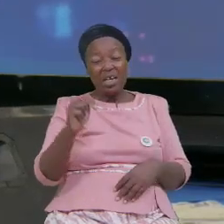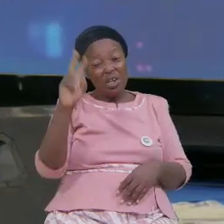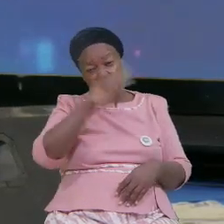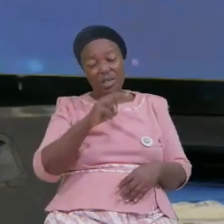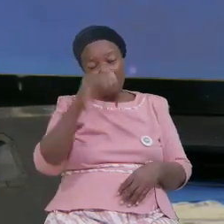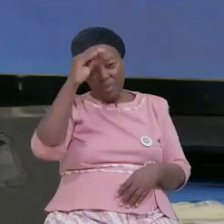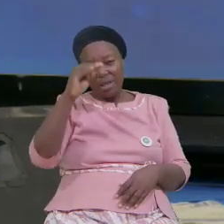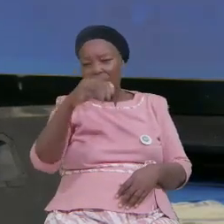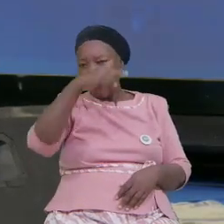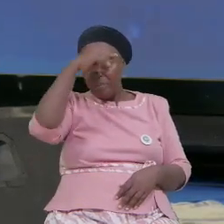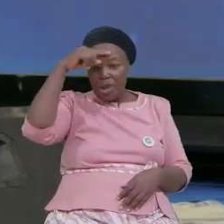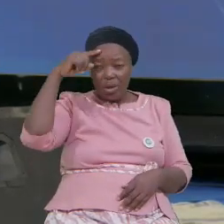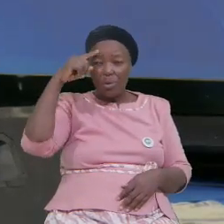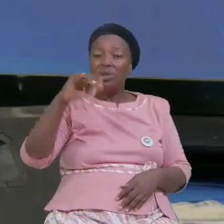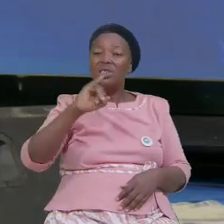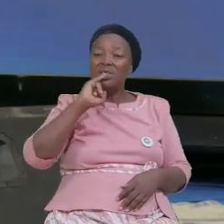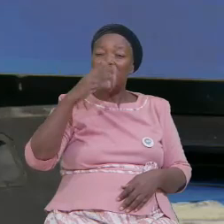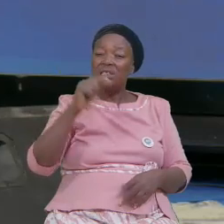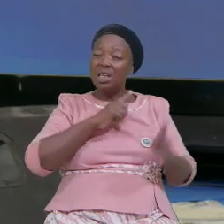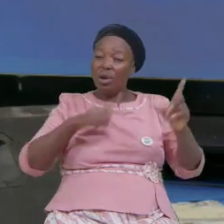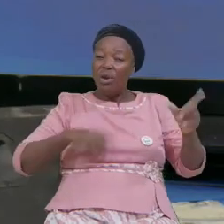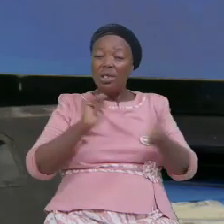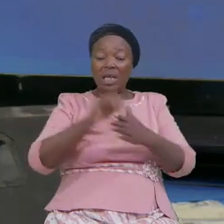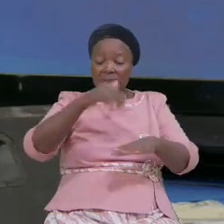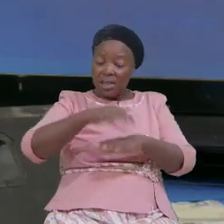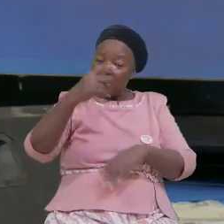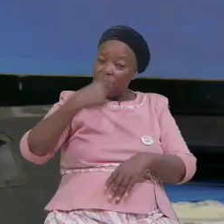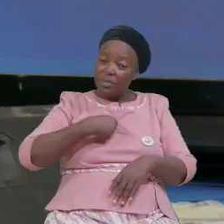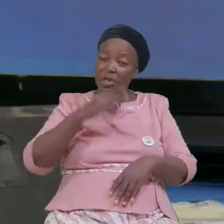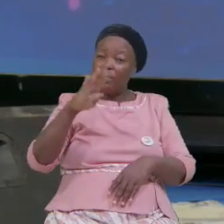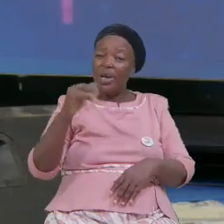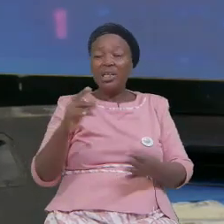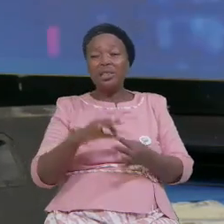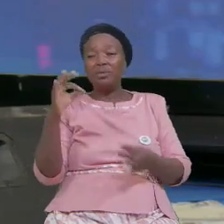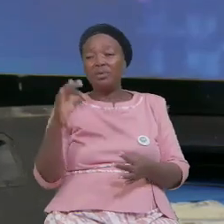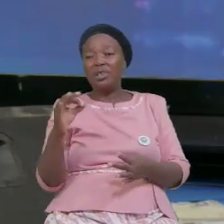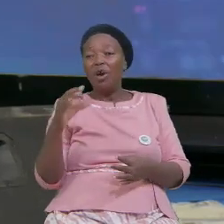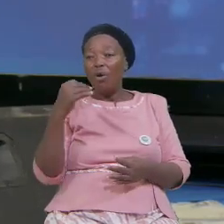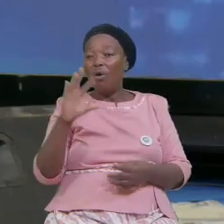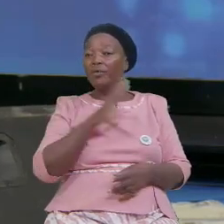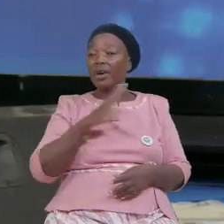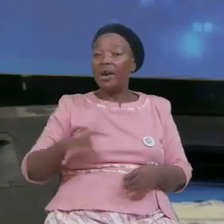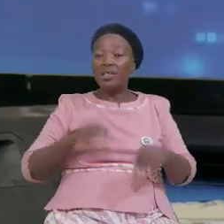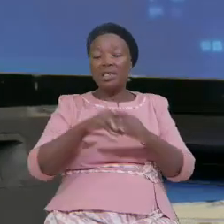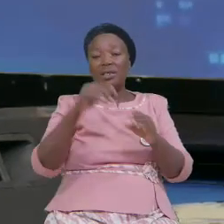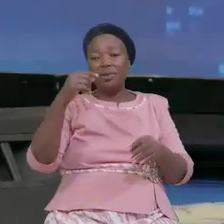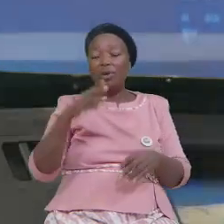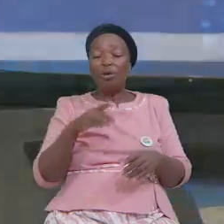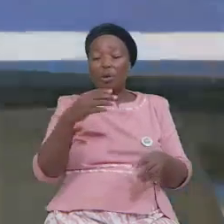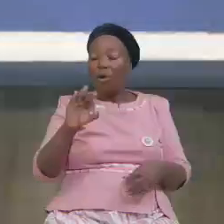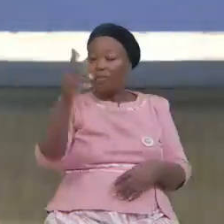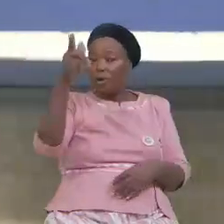because it's the Lord that sent me by the Spirit of God in me that warns